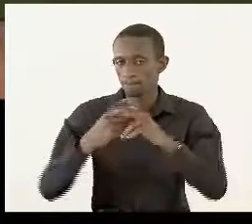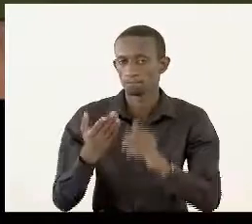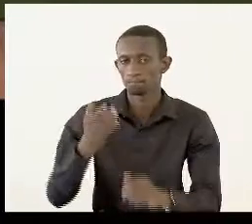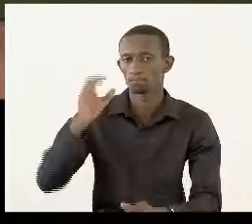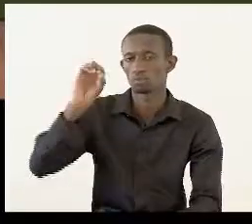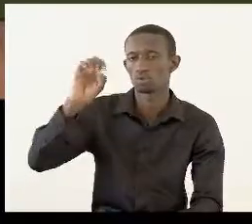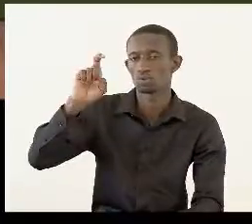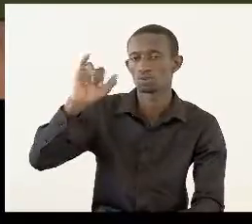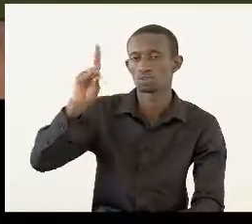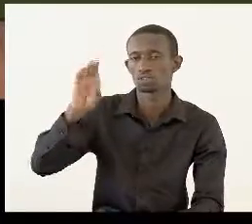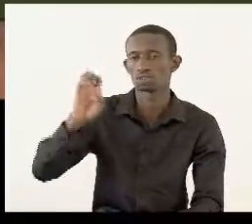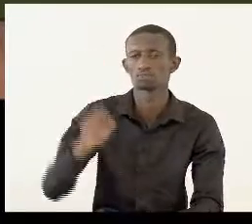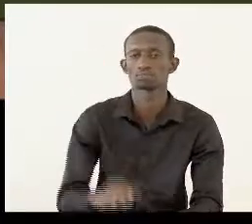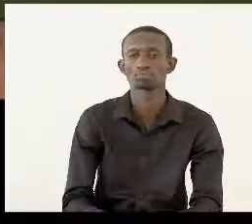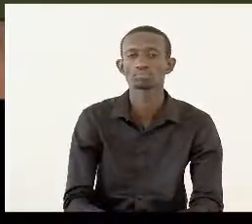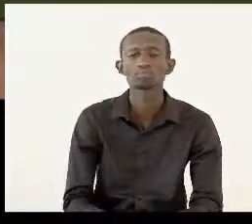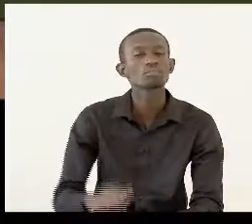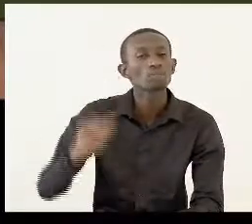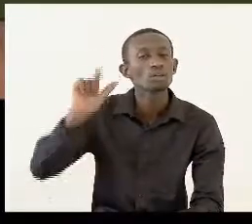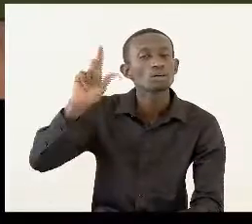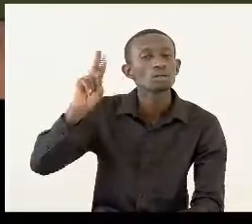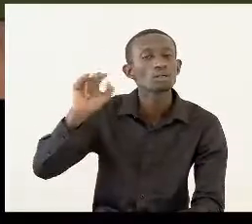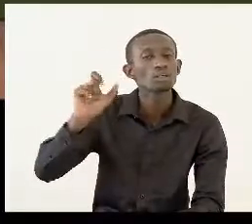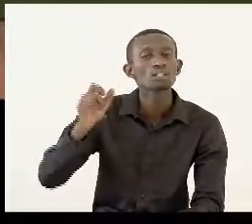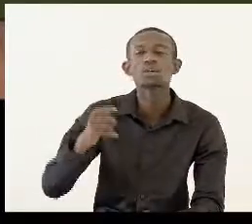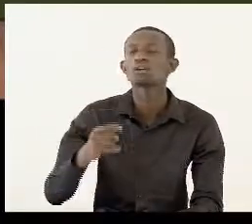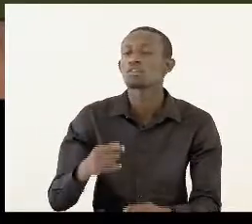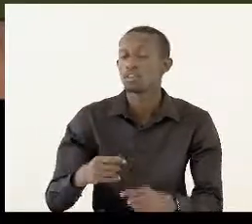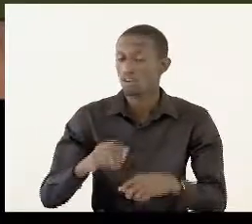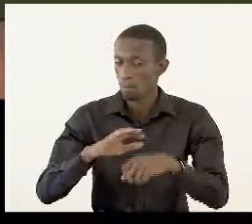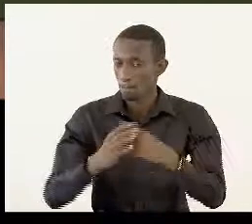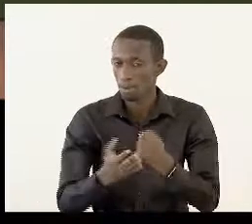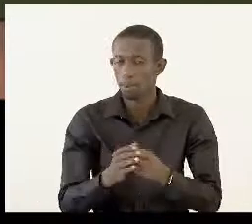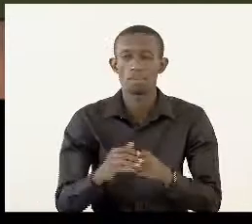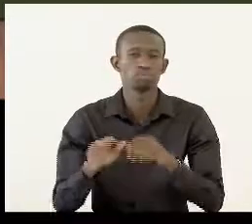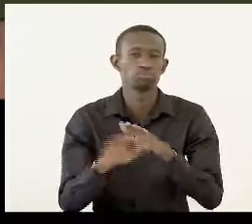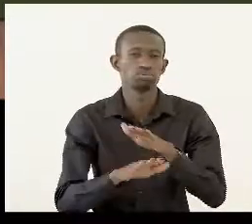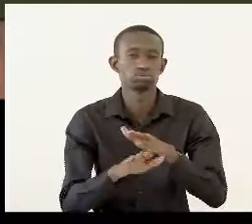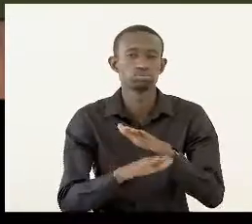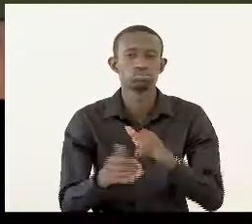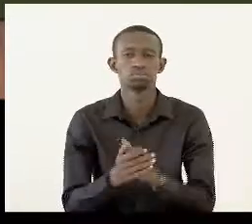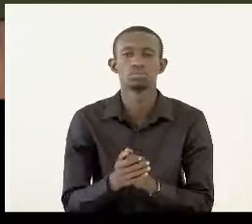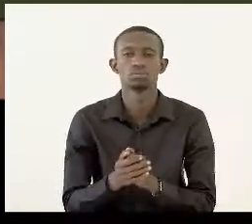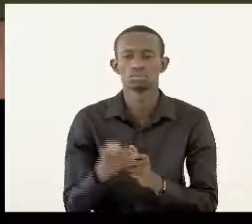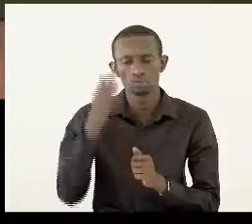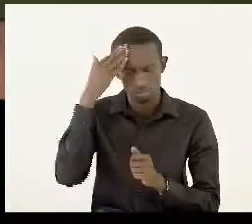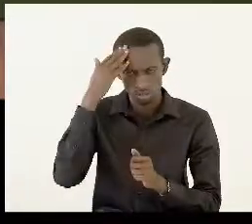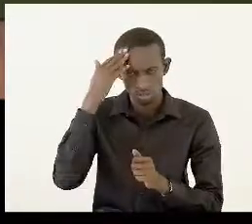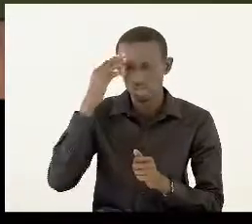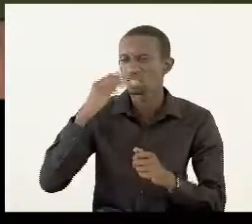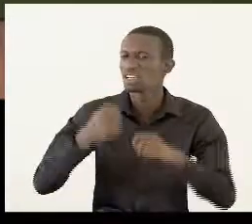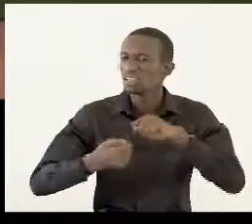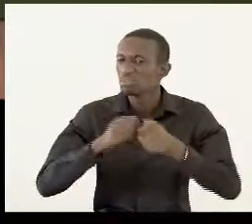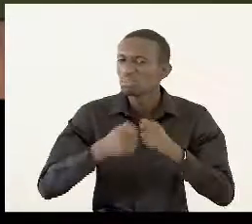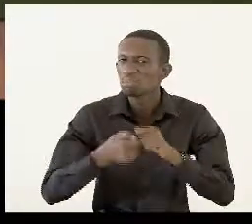oxides. Alkali metals form basic oxides. You know, mostly metal oxides